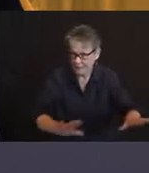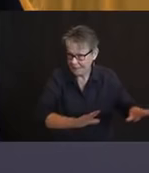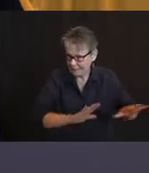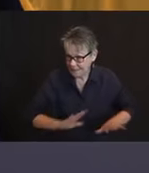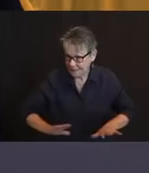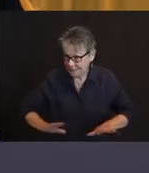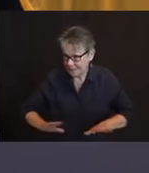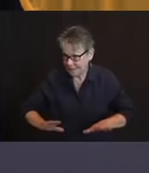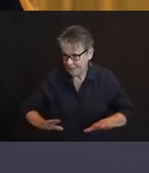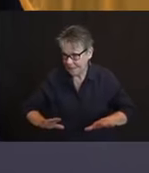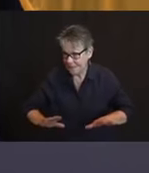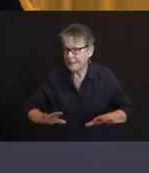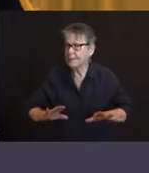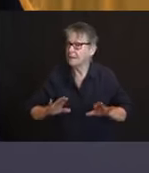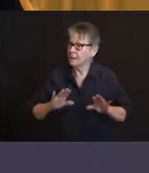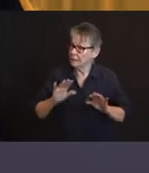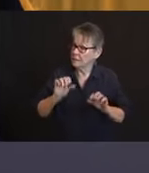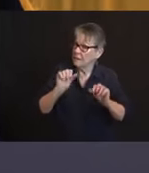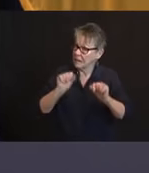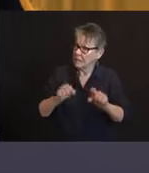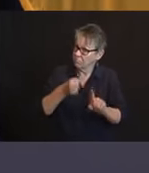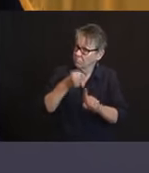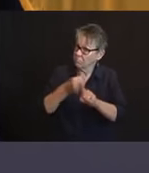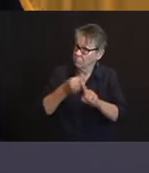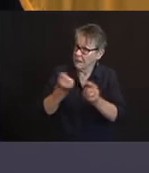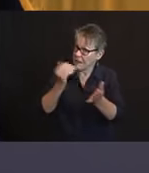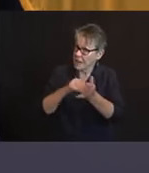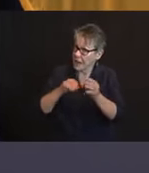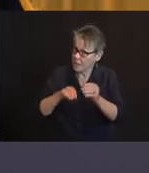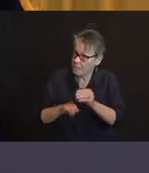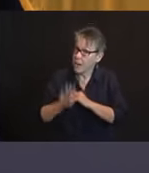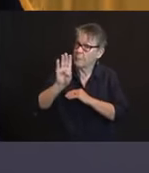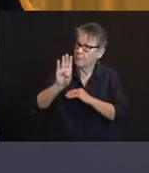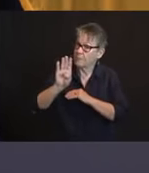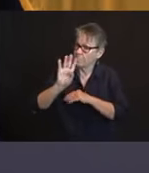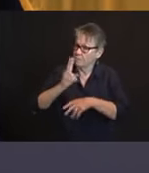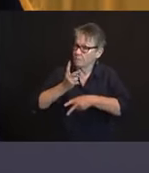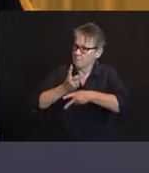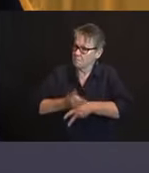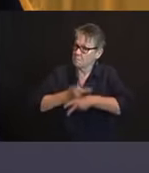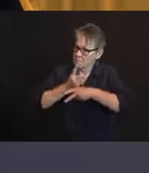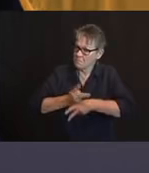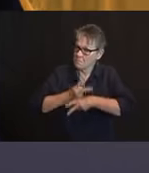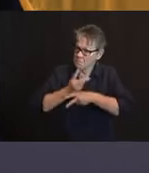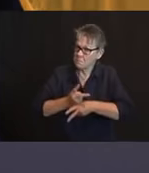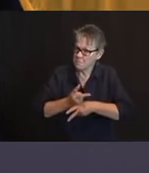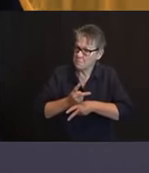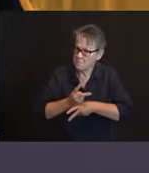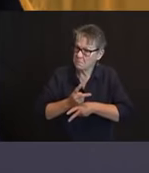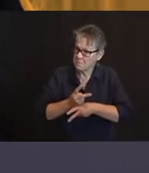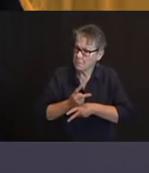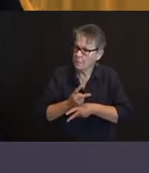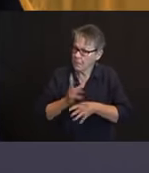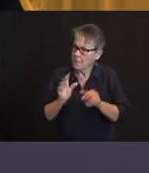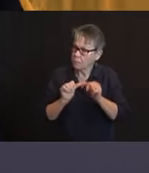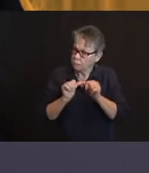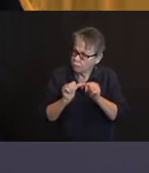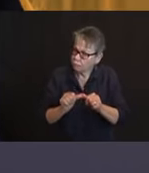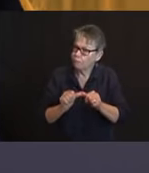peaceful protesting where our state has been almost unlike any other.